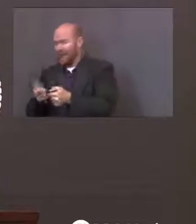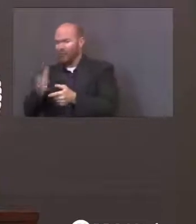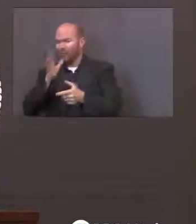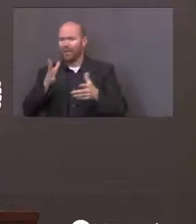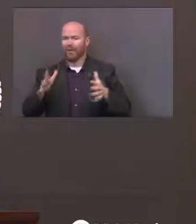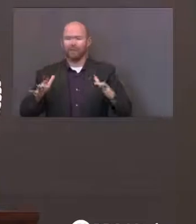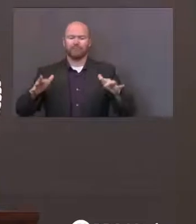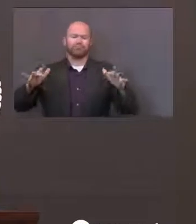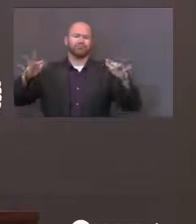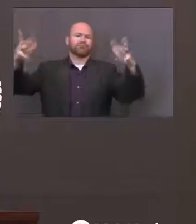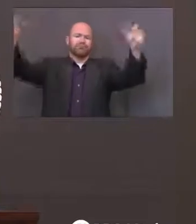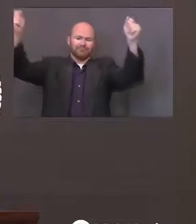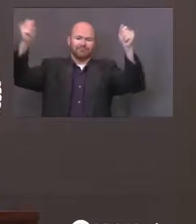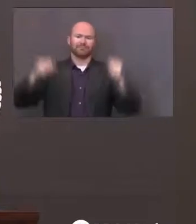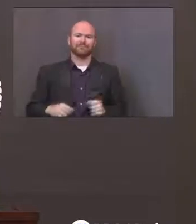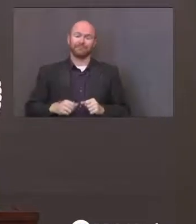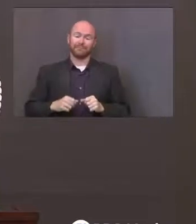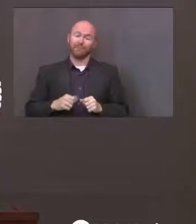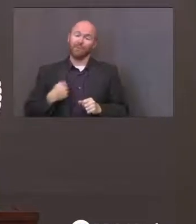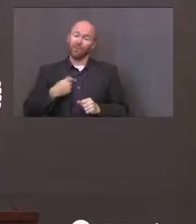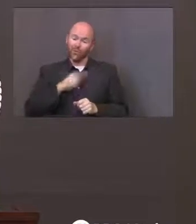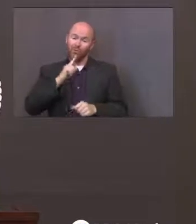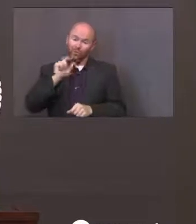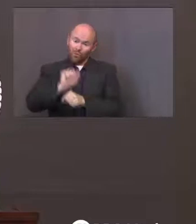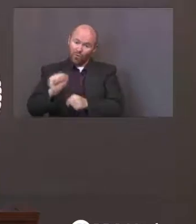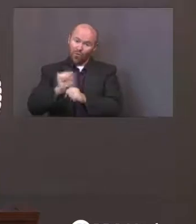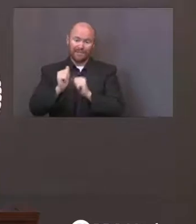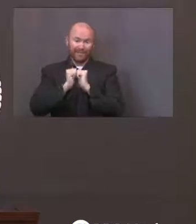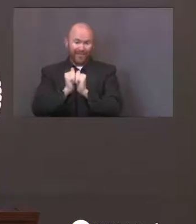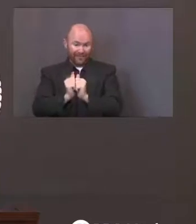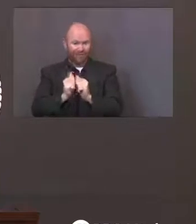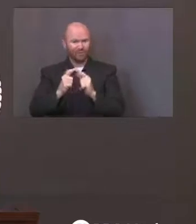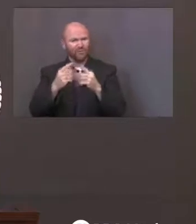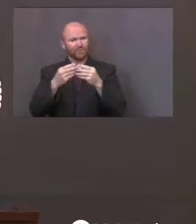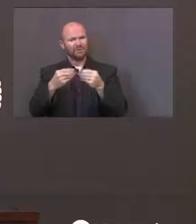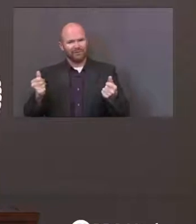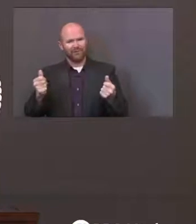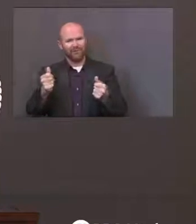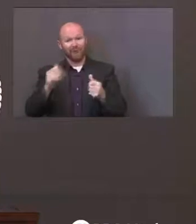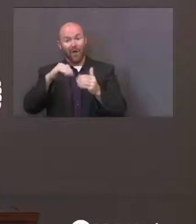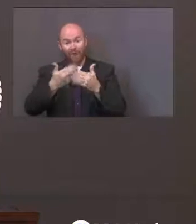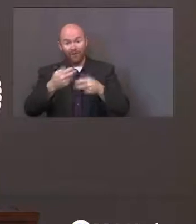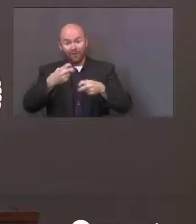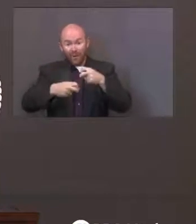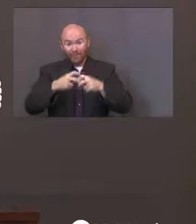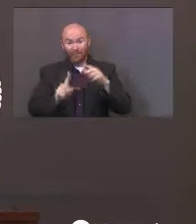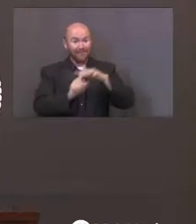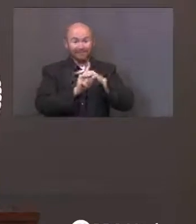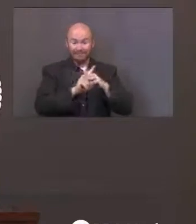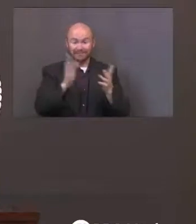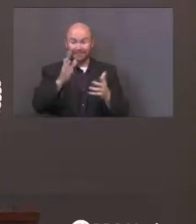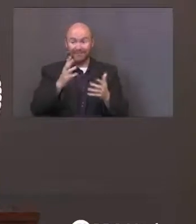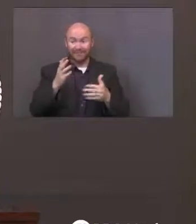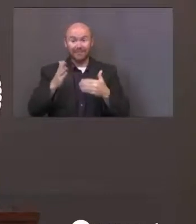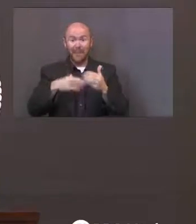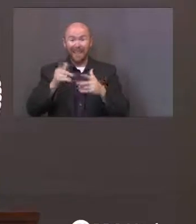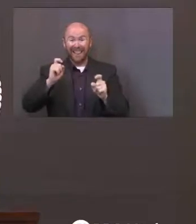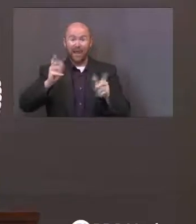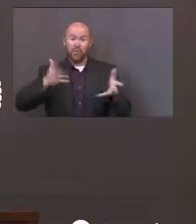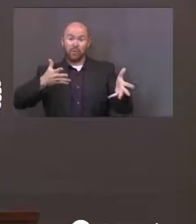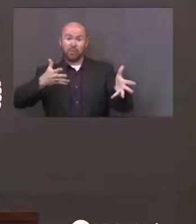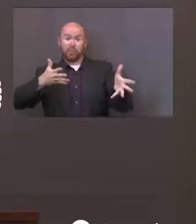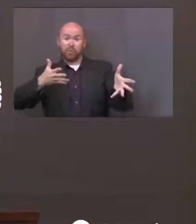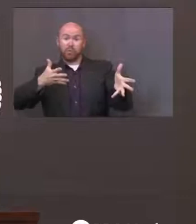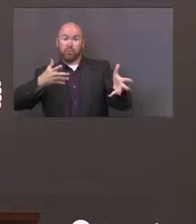most importantly for the citizens of the state of Utah who are working together to solve every problem that comes, whether it's a hurricane that hits the Wasatch Front this